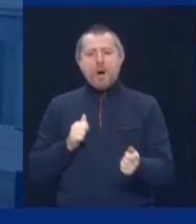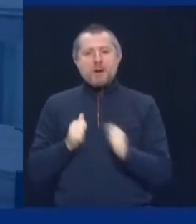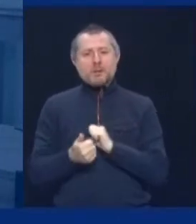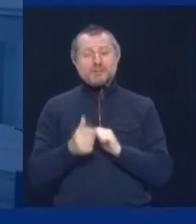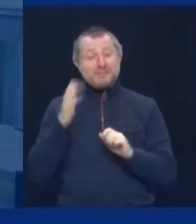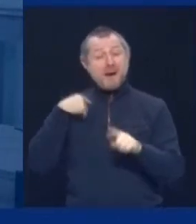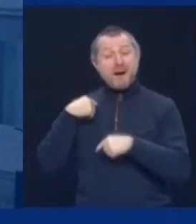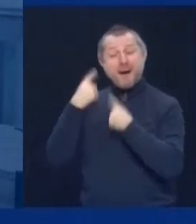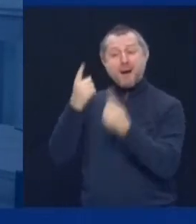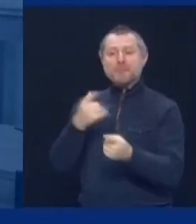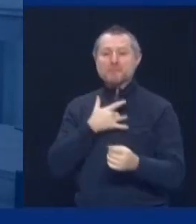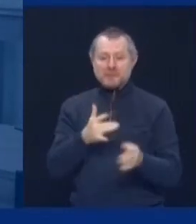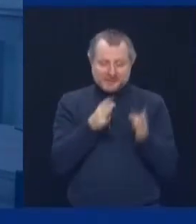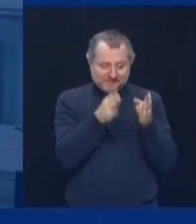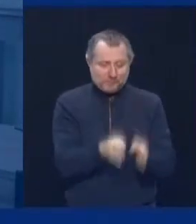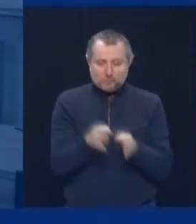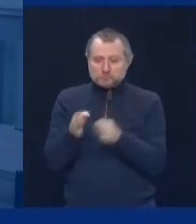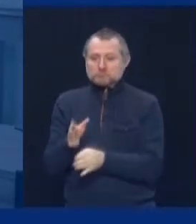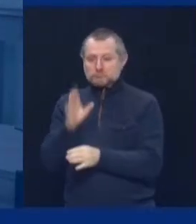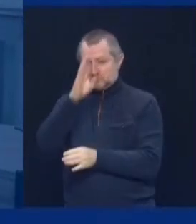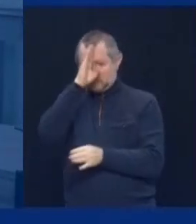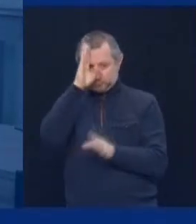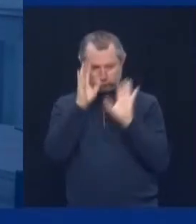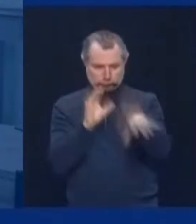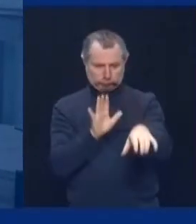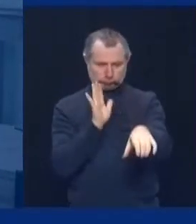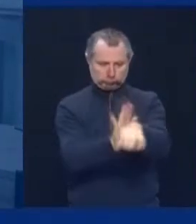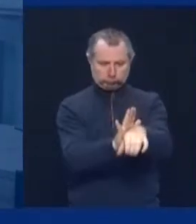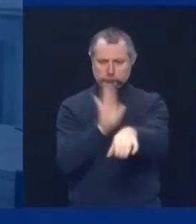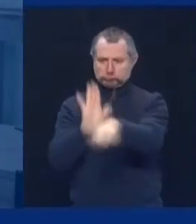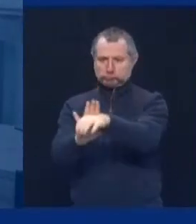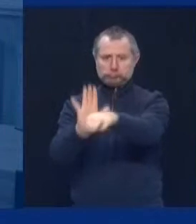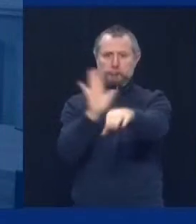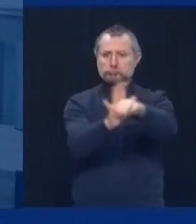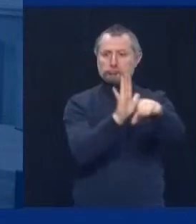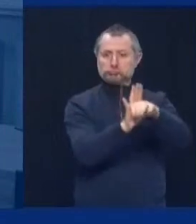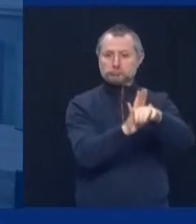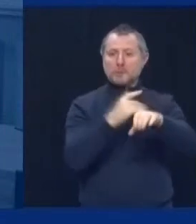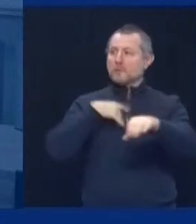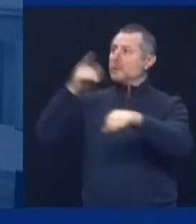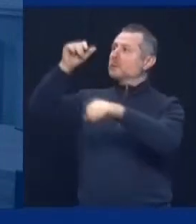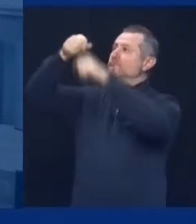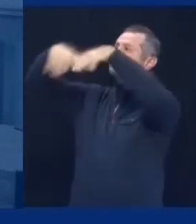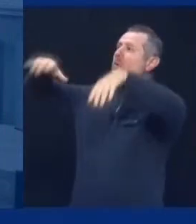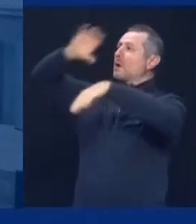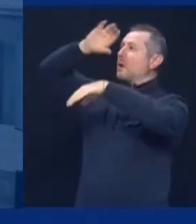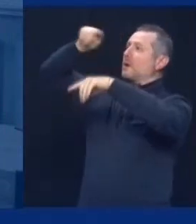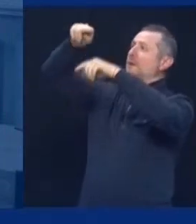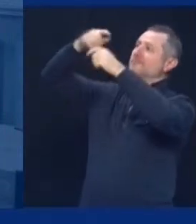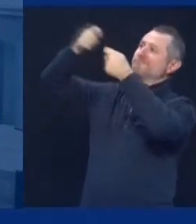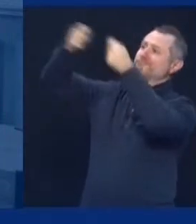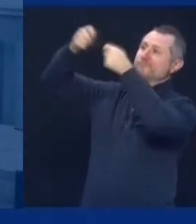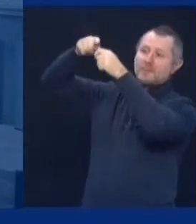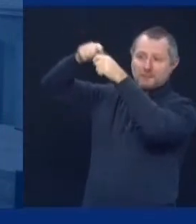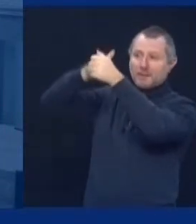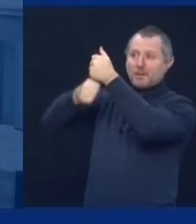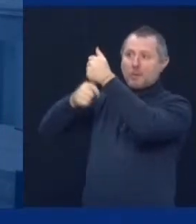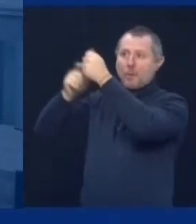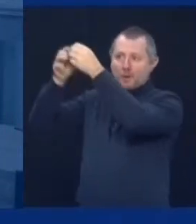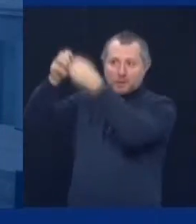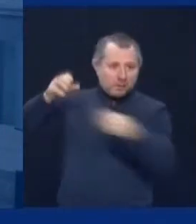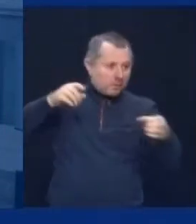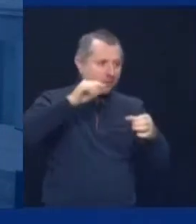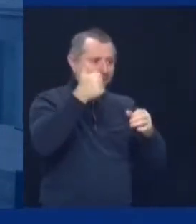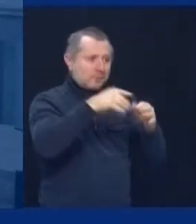or as systems, and they don't really interact that much with each other. That culture has to